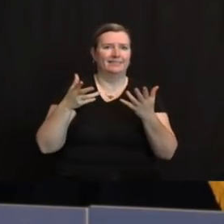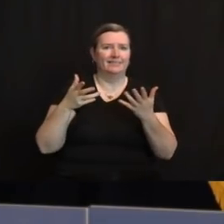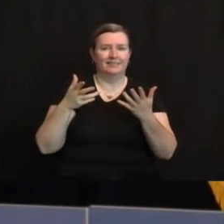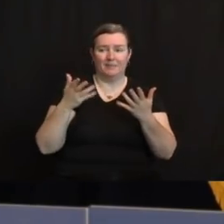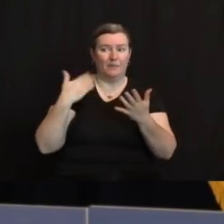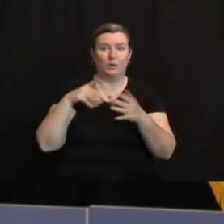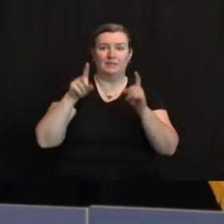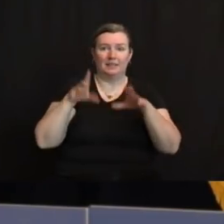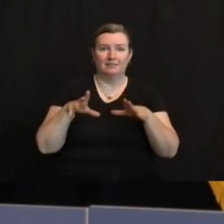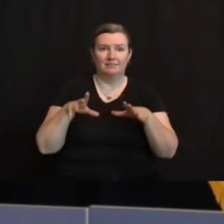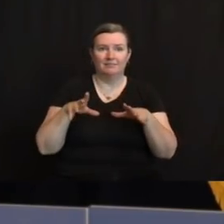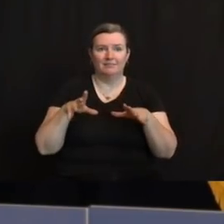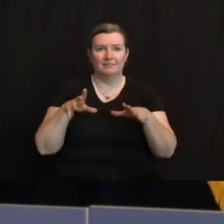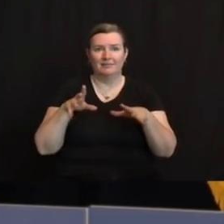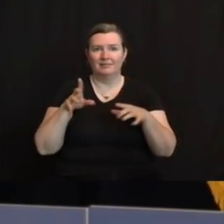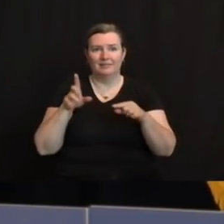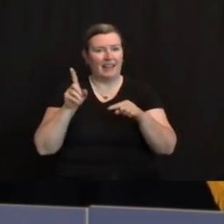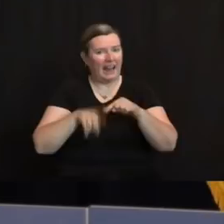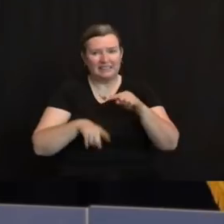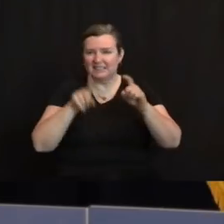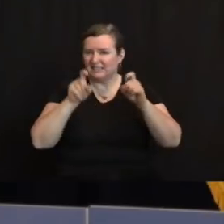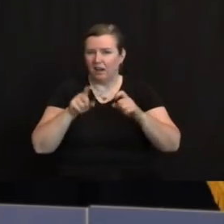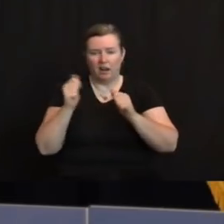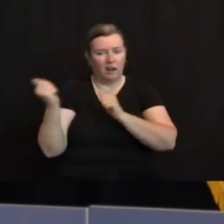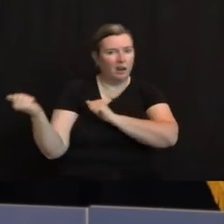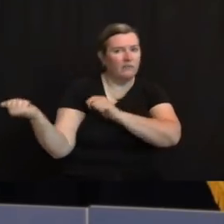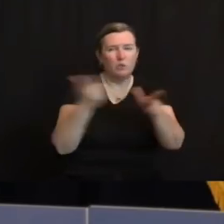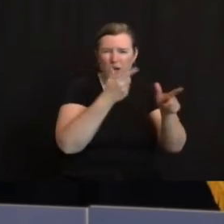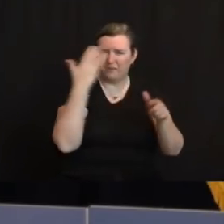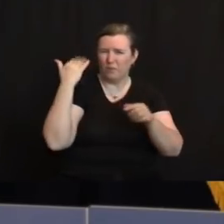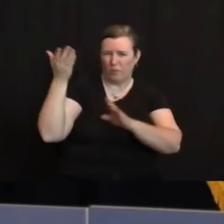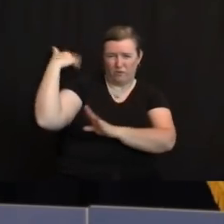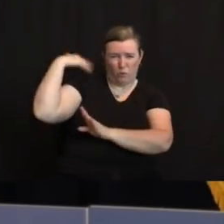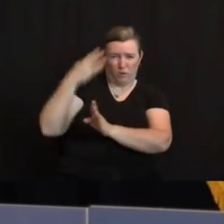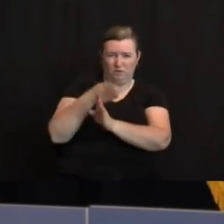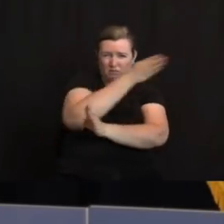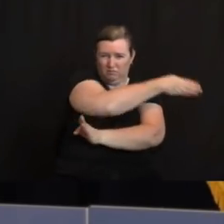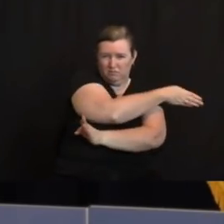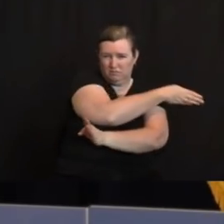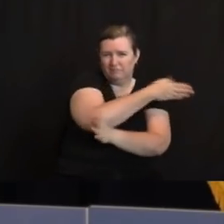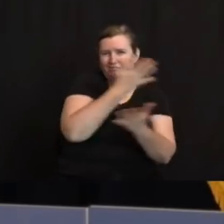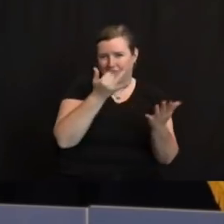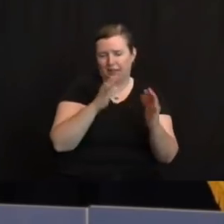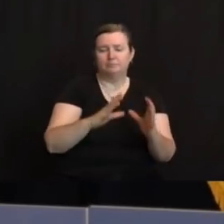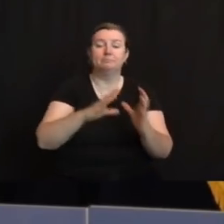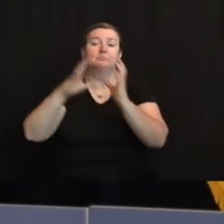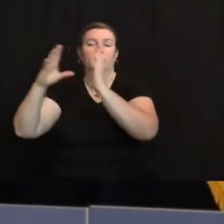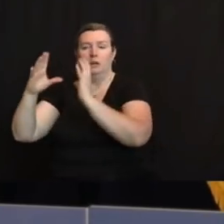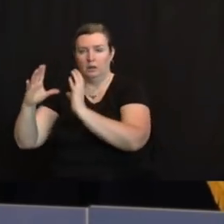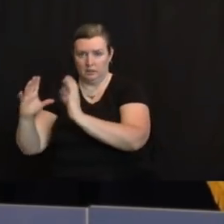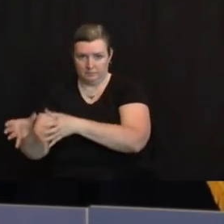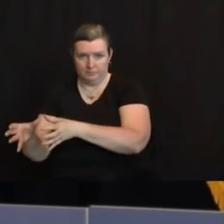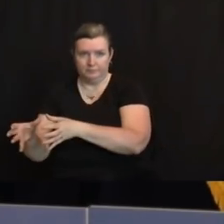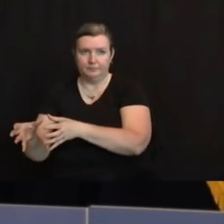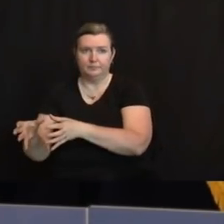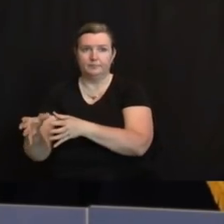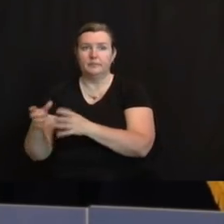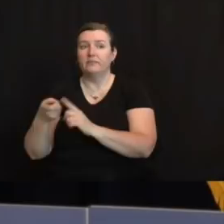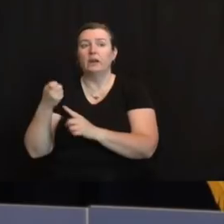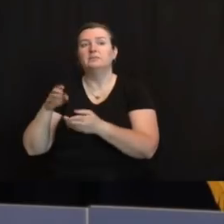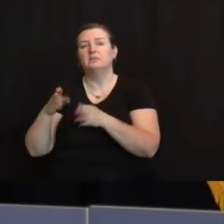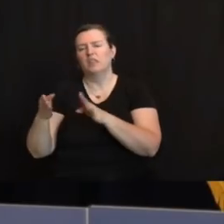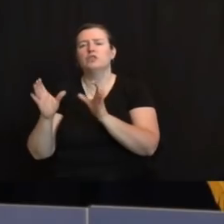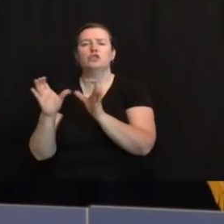everybody. The third group that we find are those people that we pick up just through looking through death certificates. When